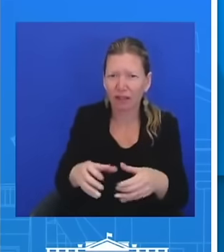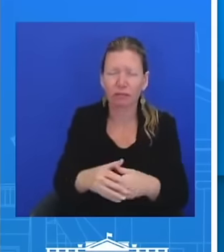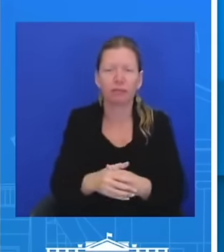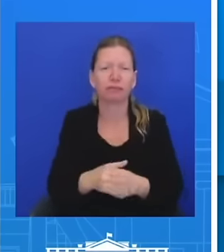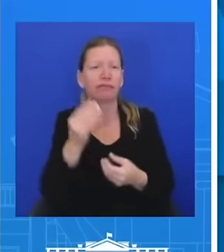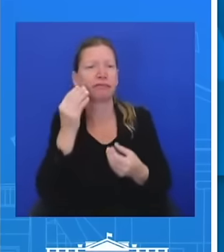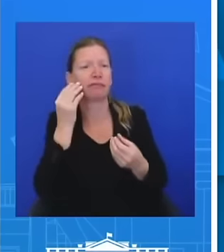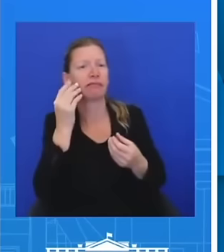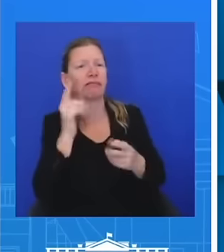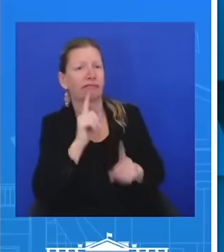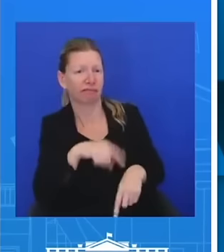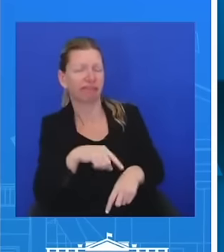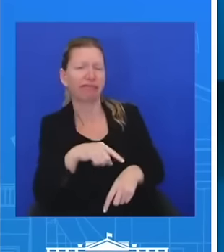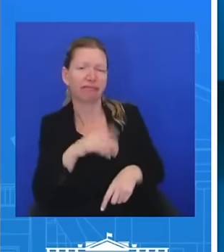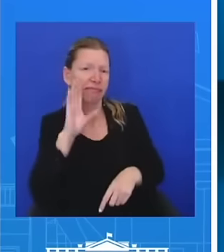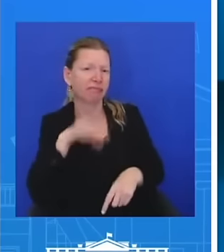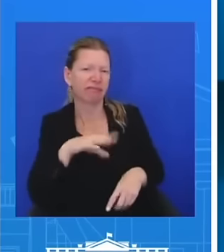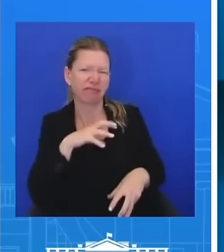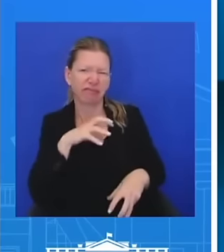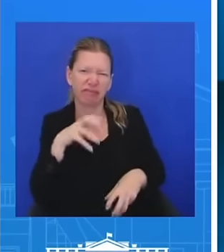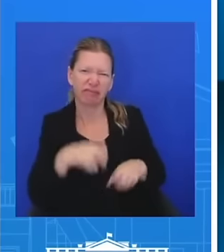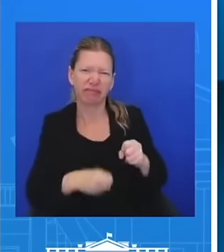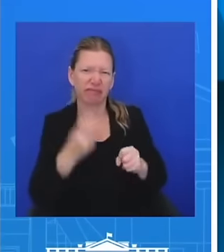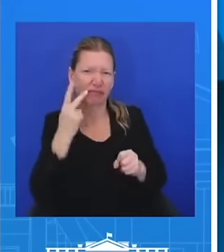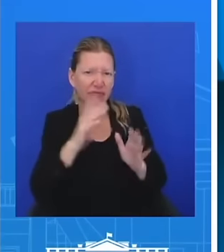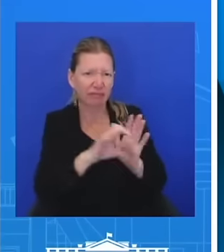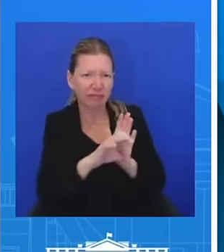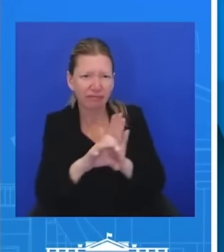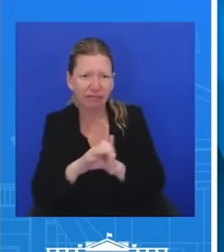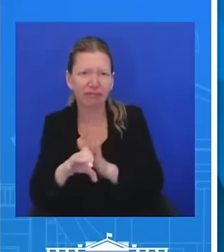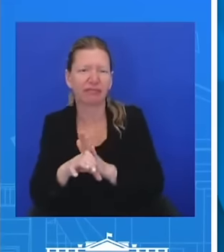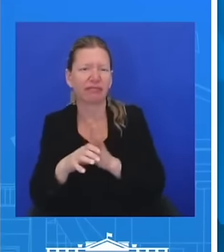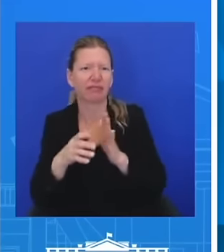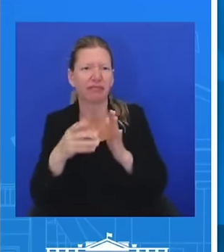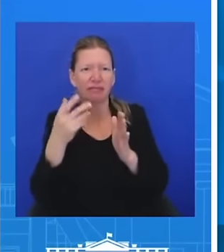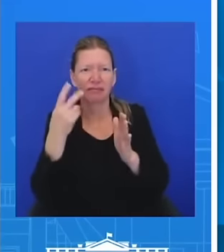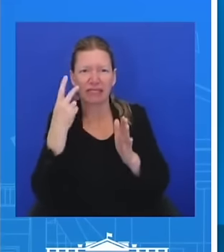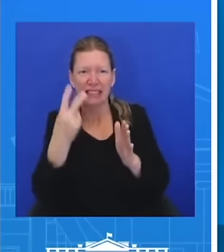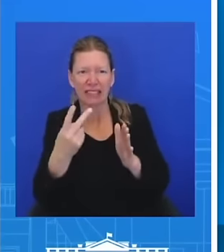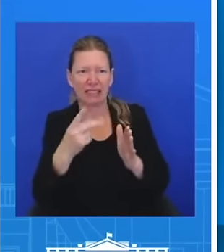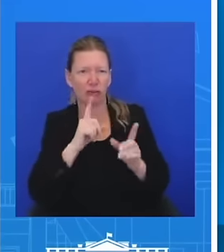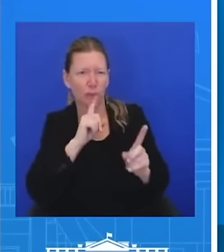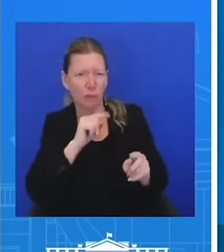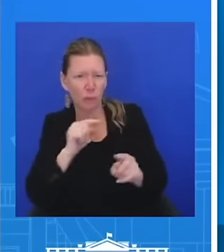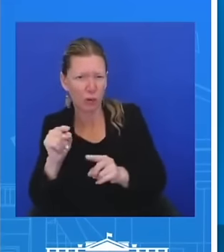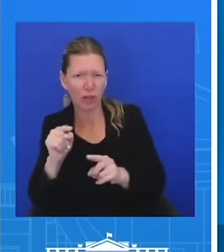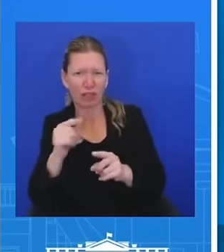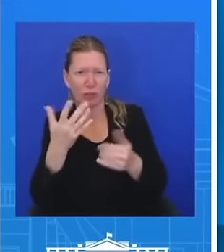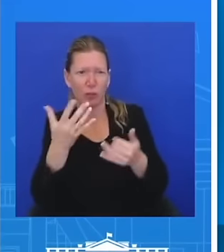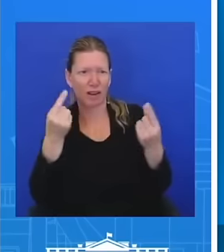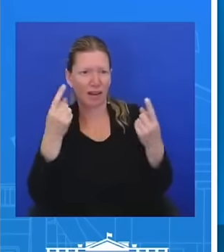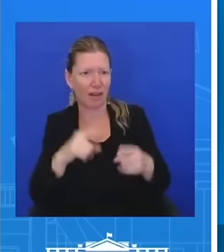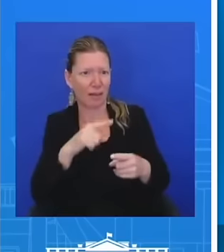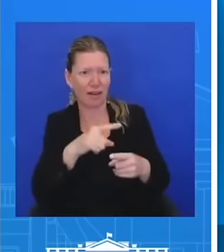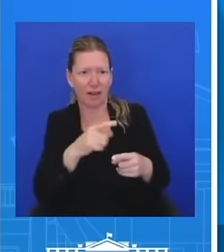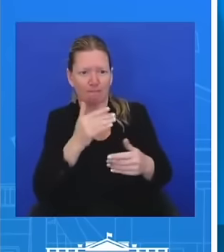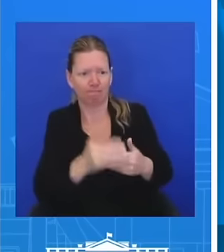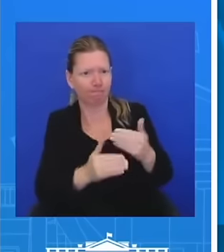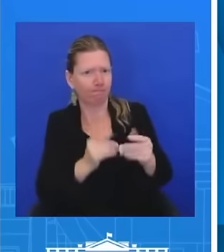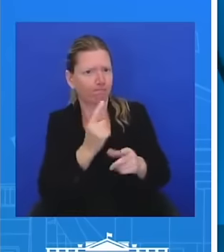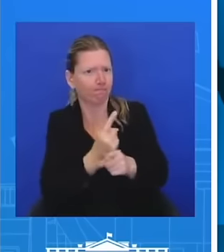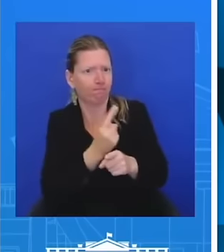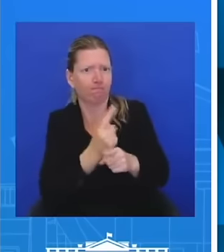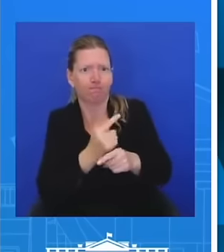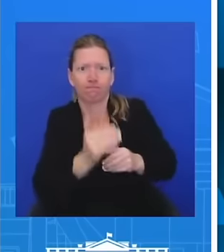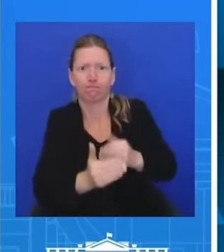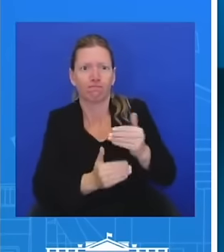about the steps that they tried to take to protect themselves. But the Israelis, look, they've already said this was on them, and